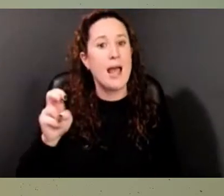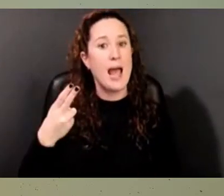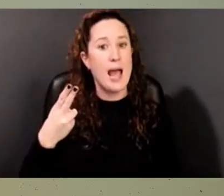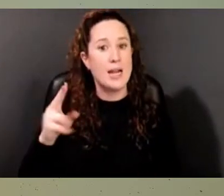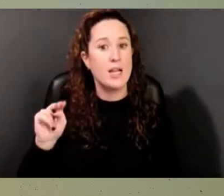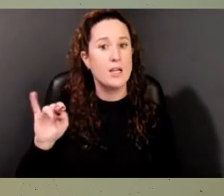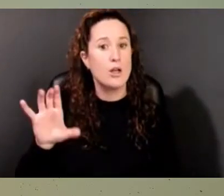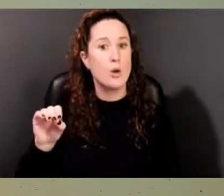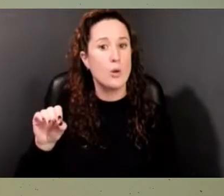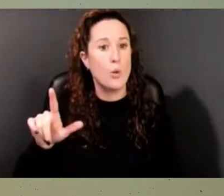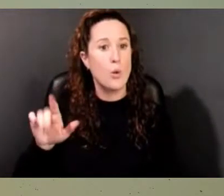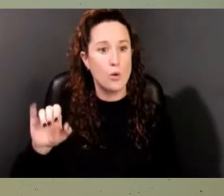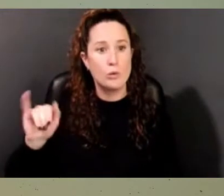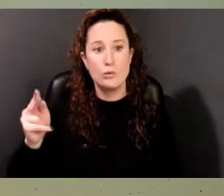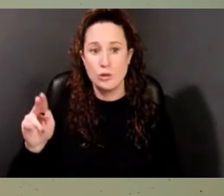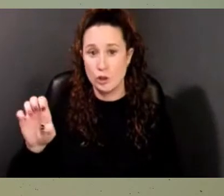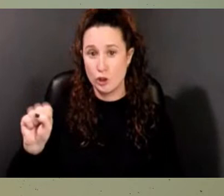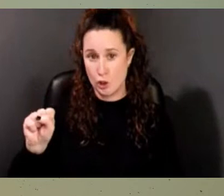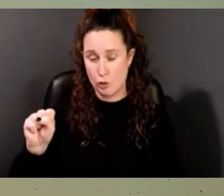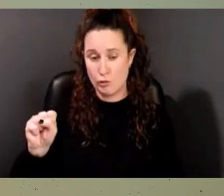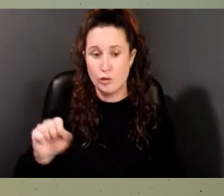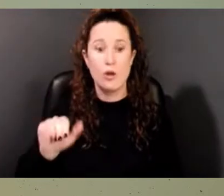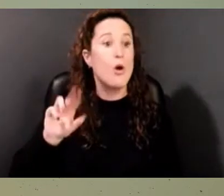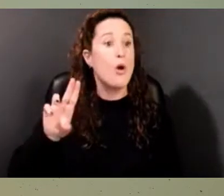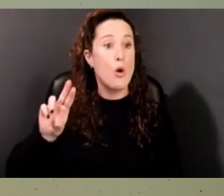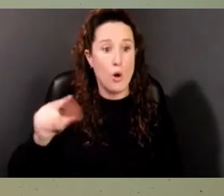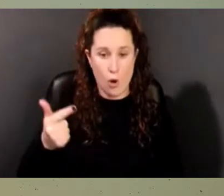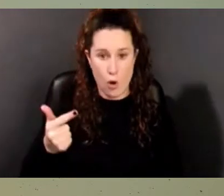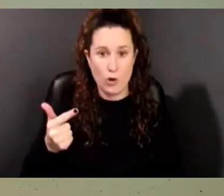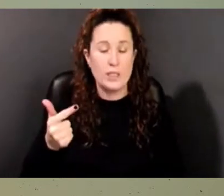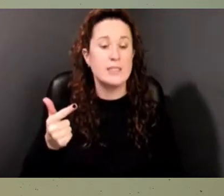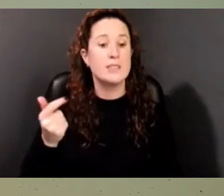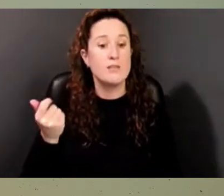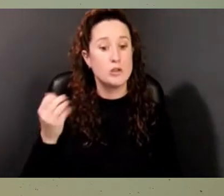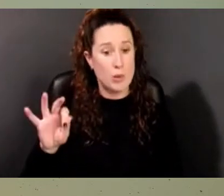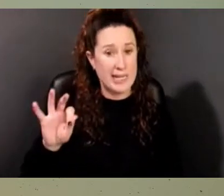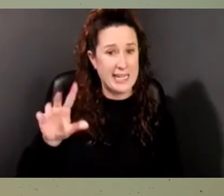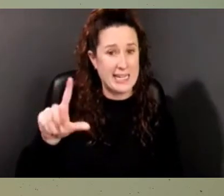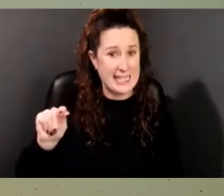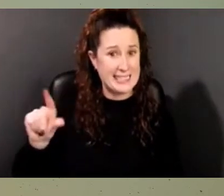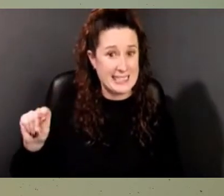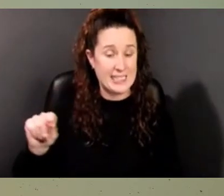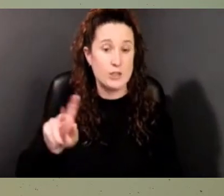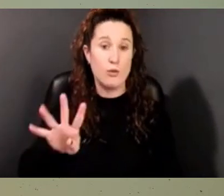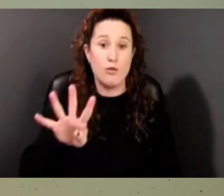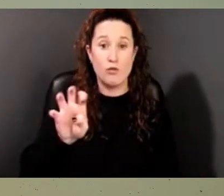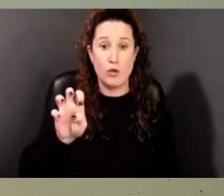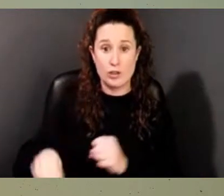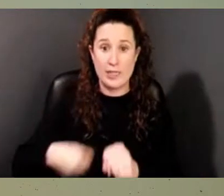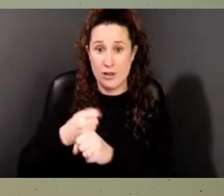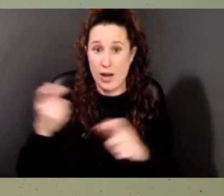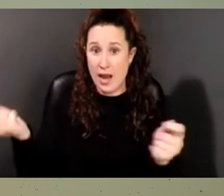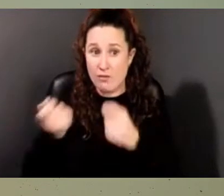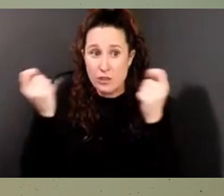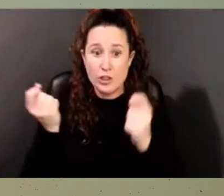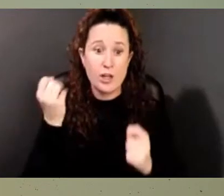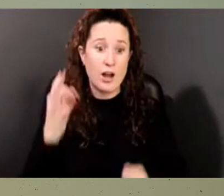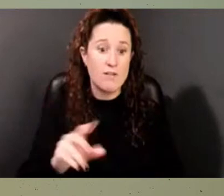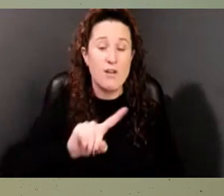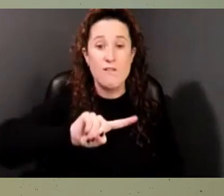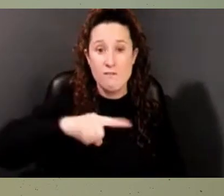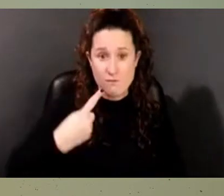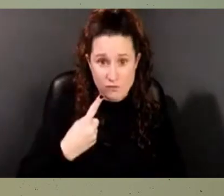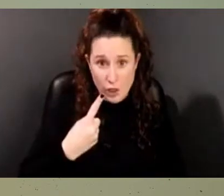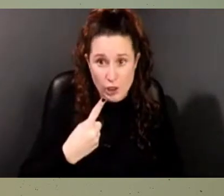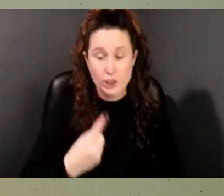August 2019. This was the 400-year anniversary of the first 20 and odd Negroes who